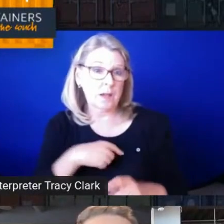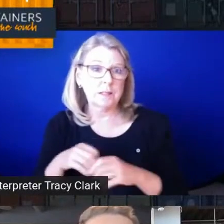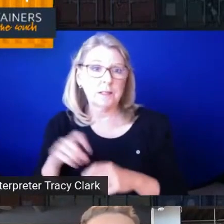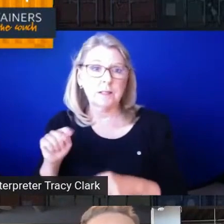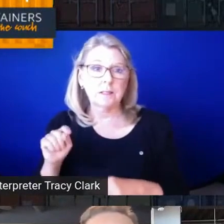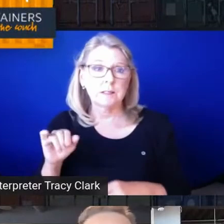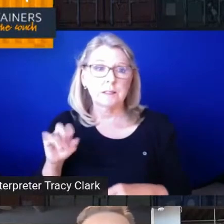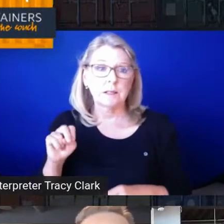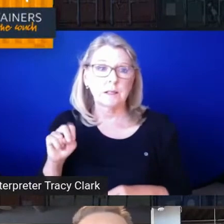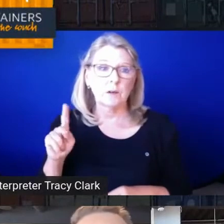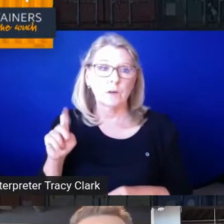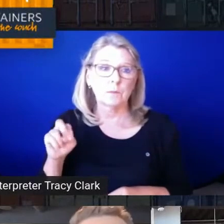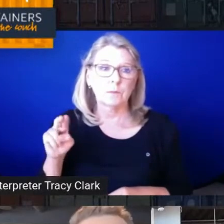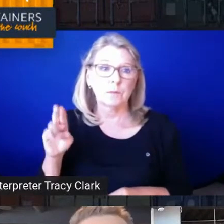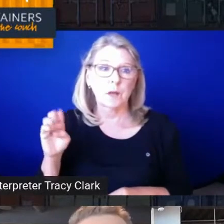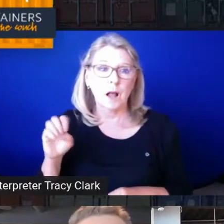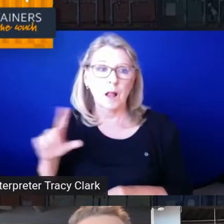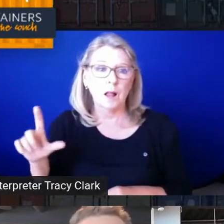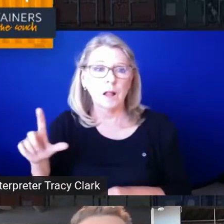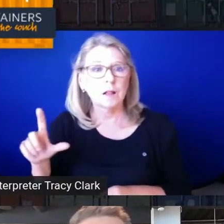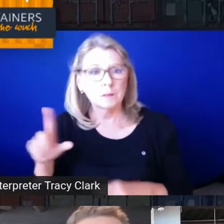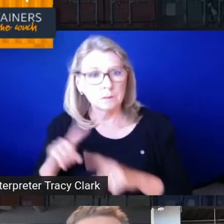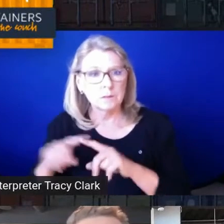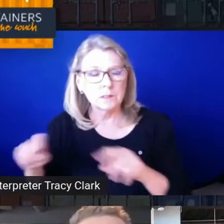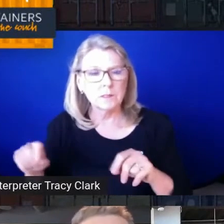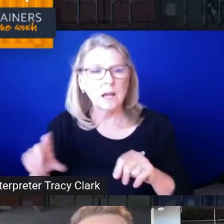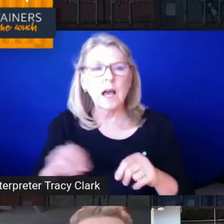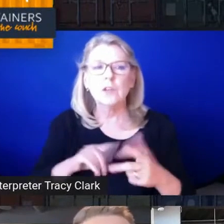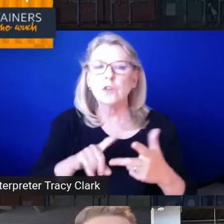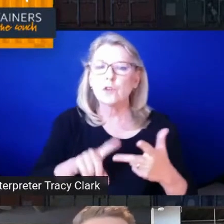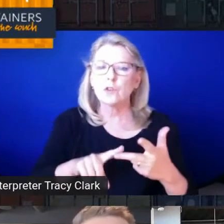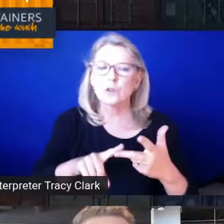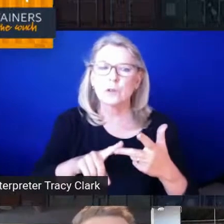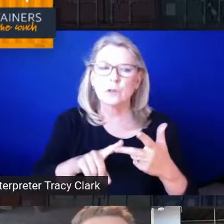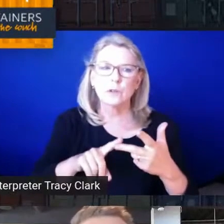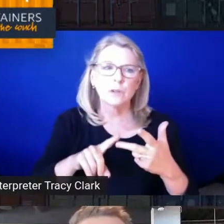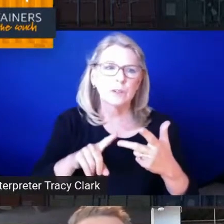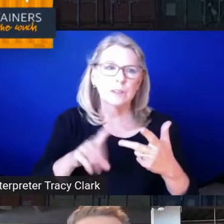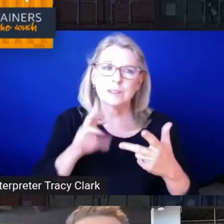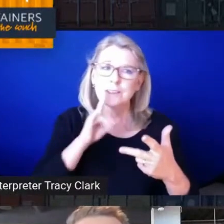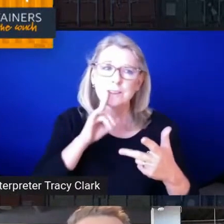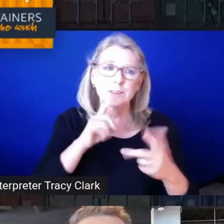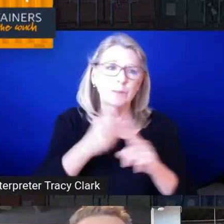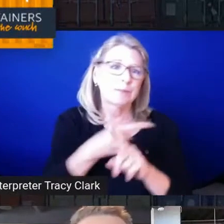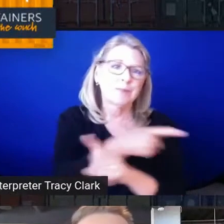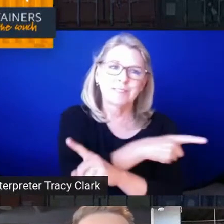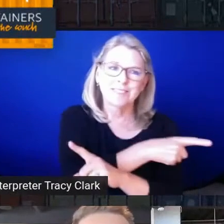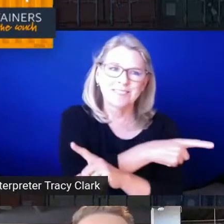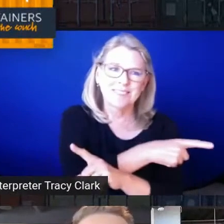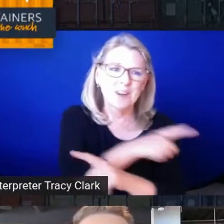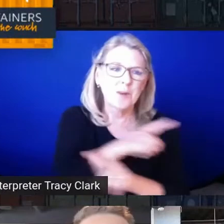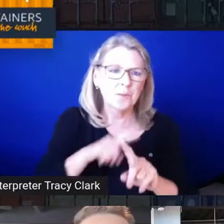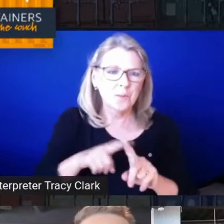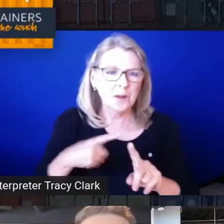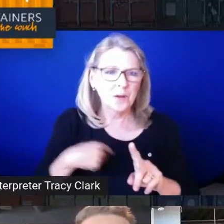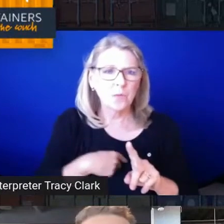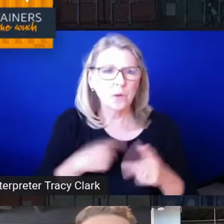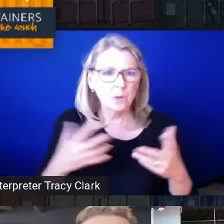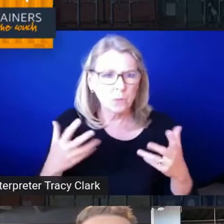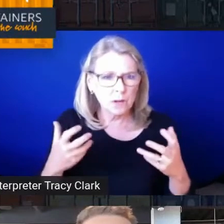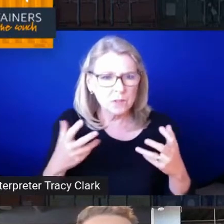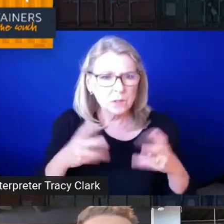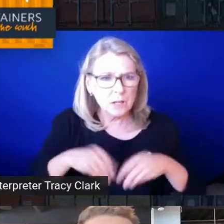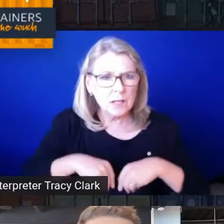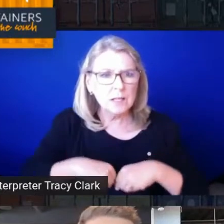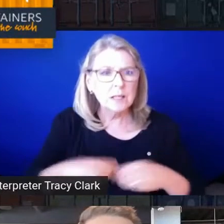community in CNCF. And the third, which is totally like not to do with any of this, is we want to give away a lot of the cloud